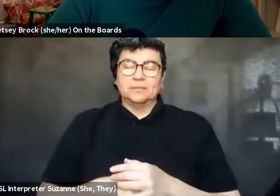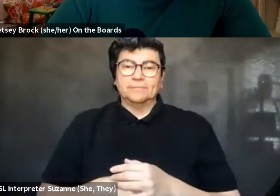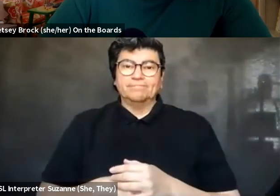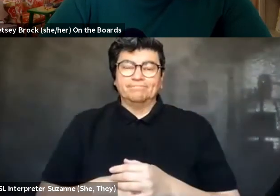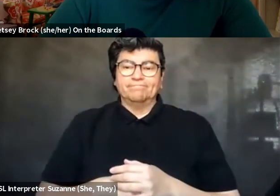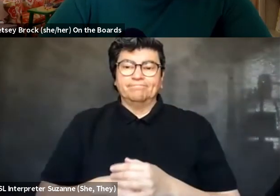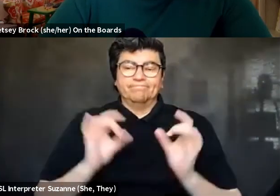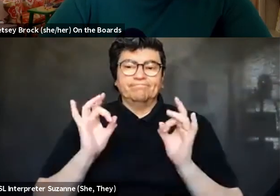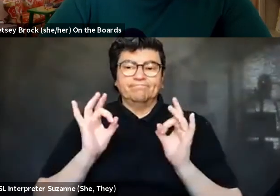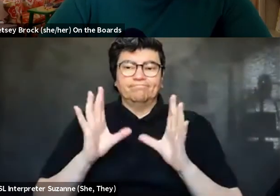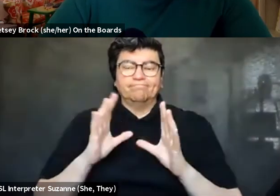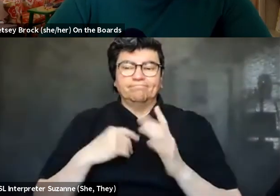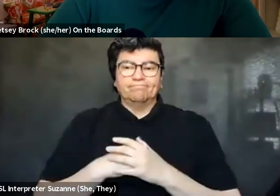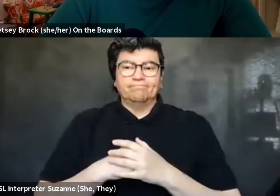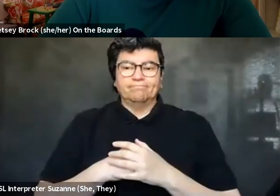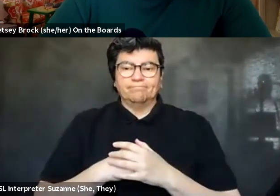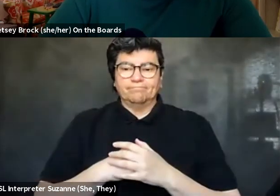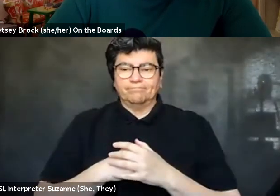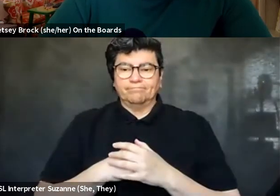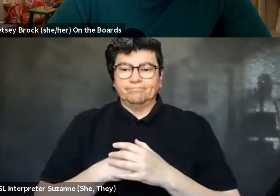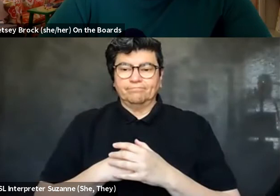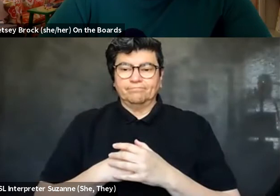a grave loss.